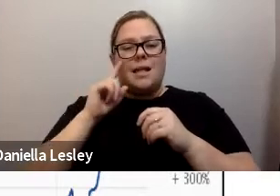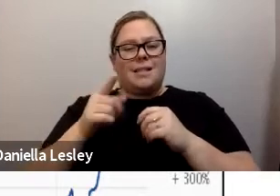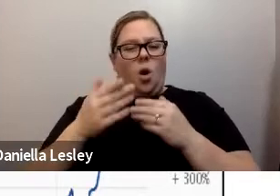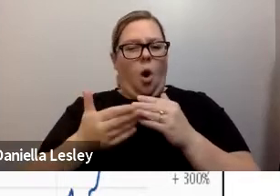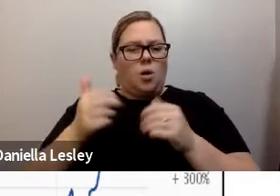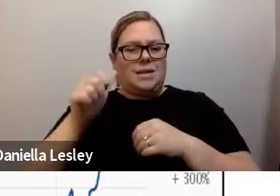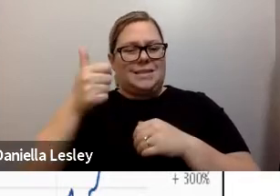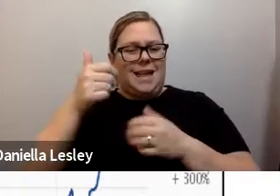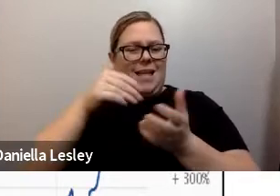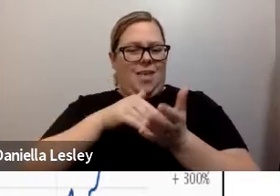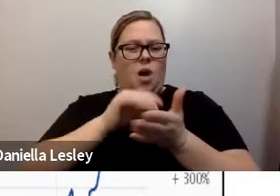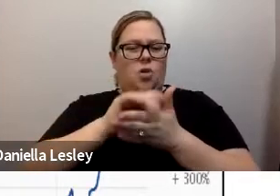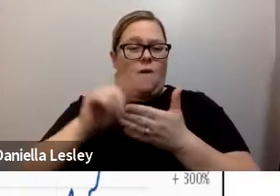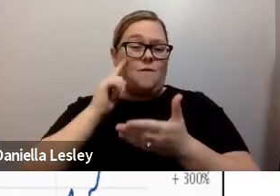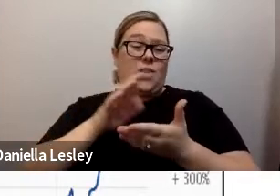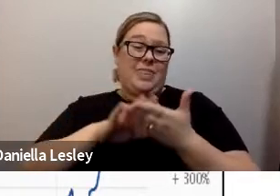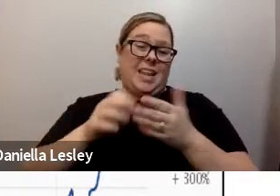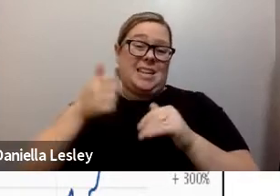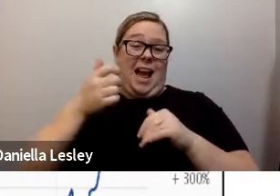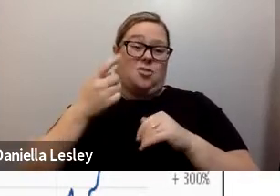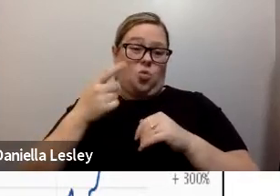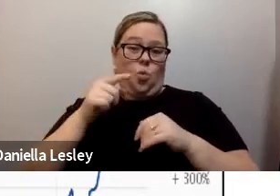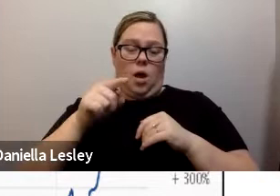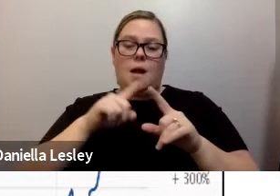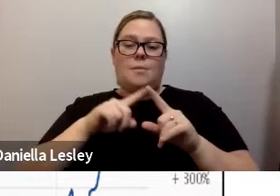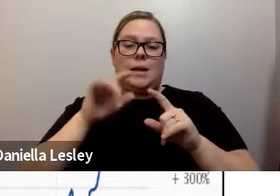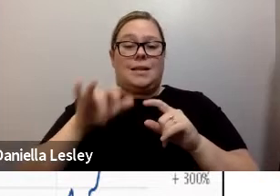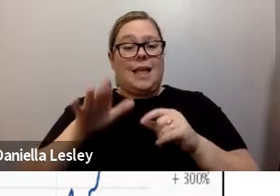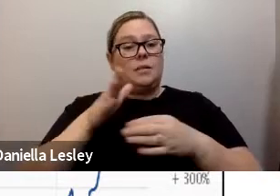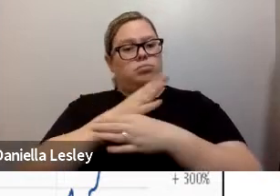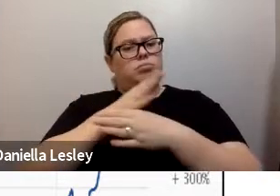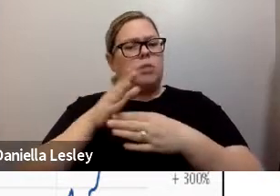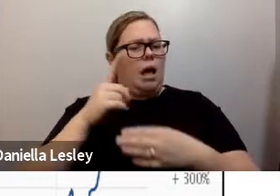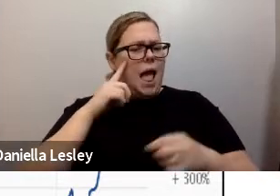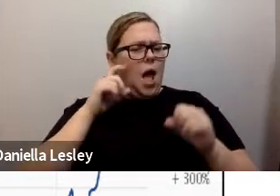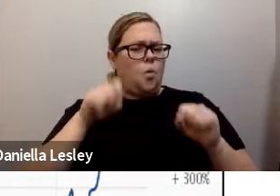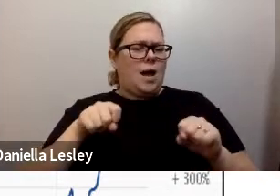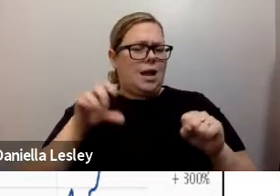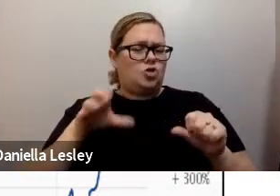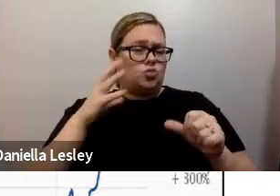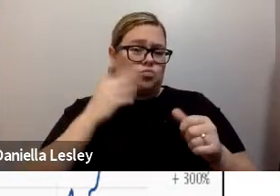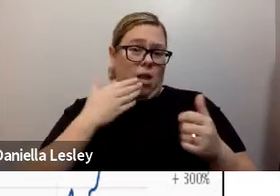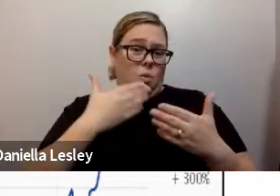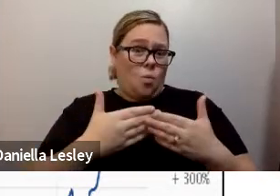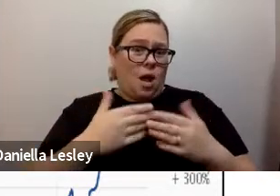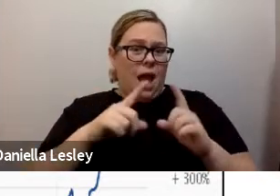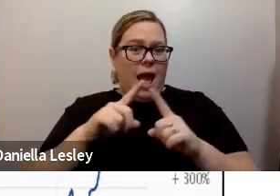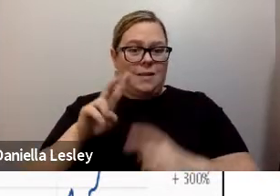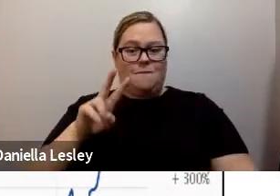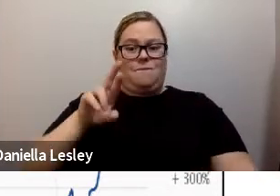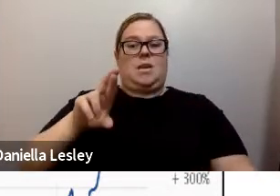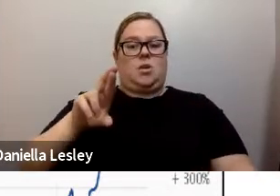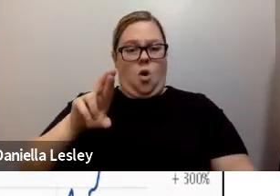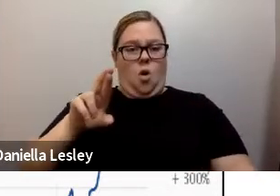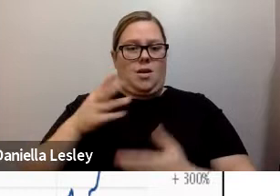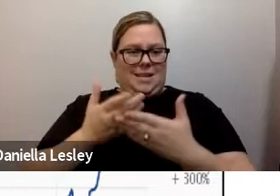for the nicer omnidirectional treadmills. So this is kind of a space where we think we could do pretty well as a VR accessory, and